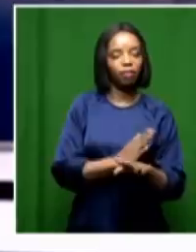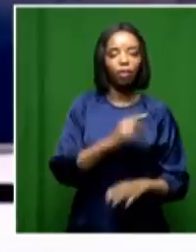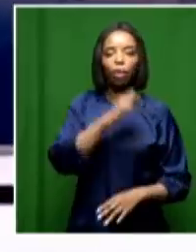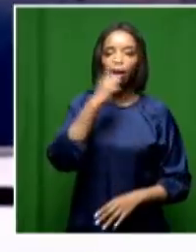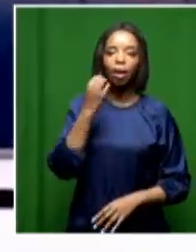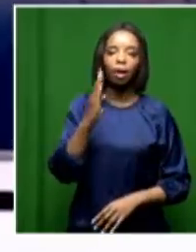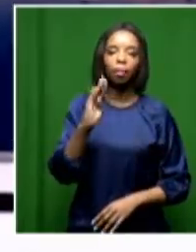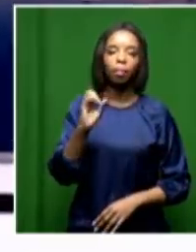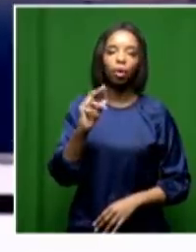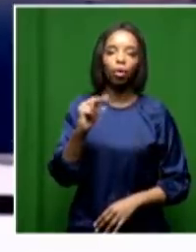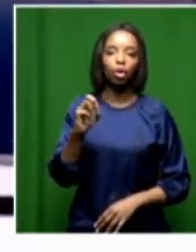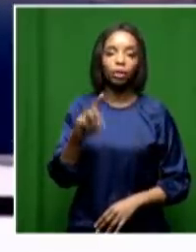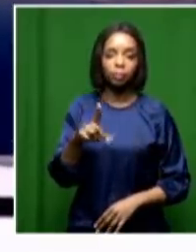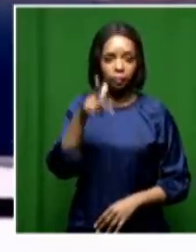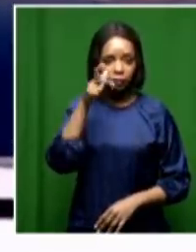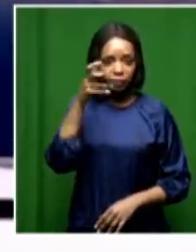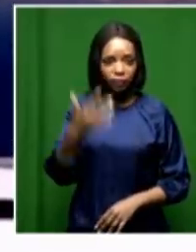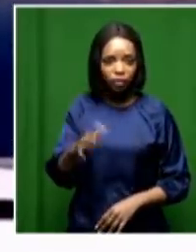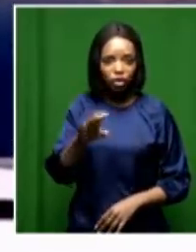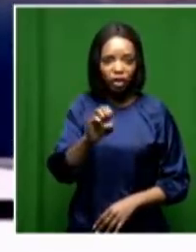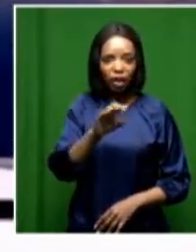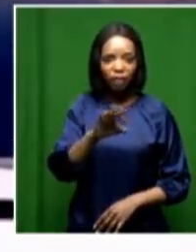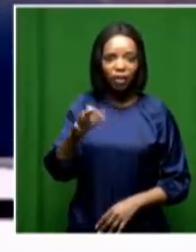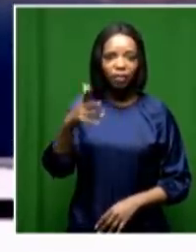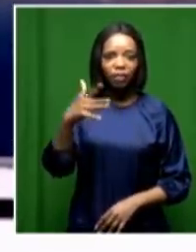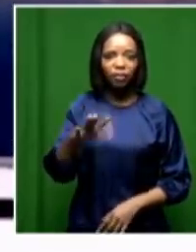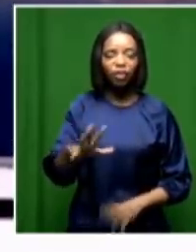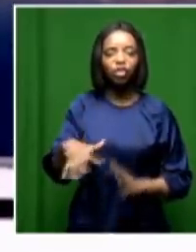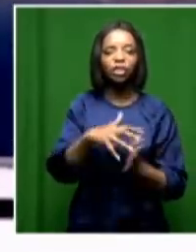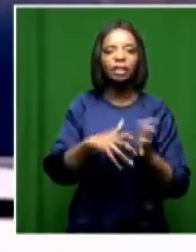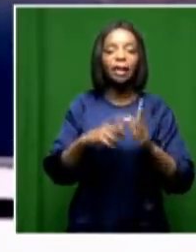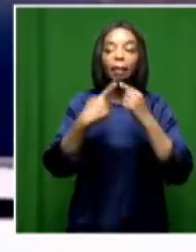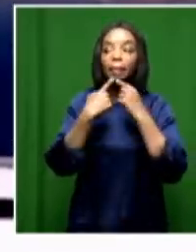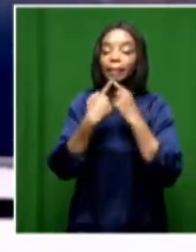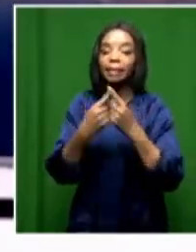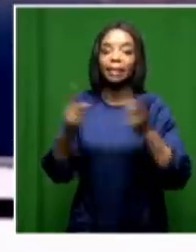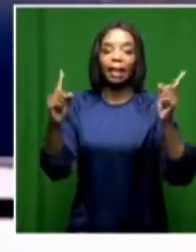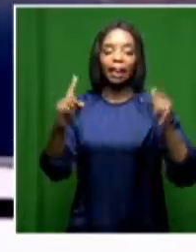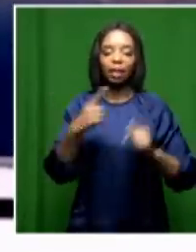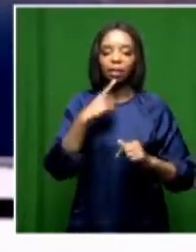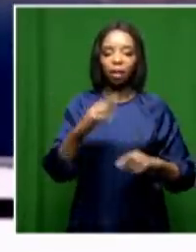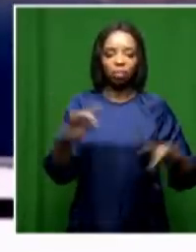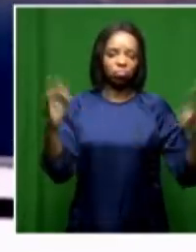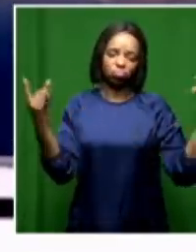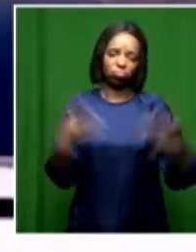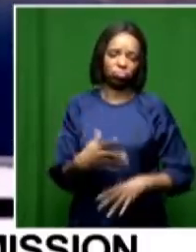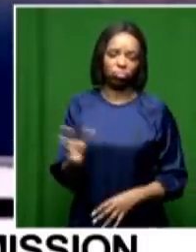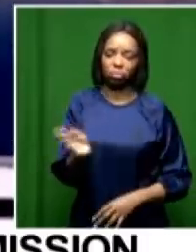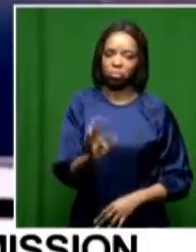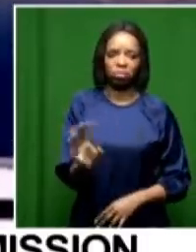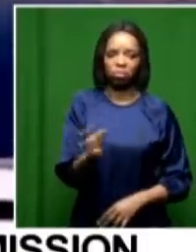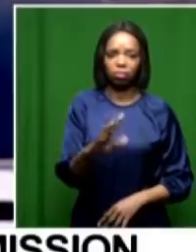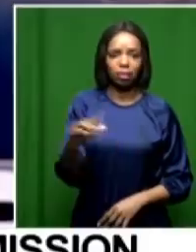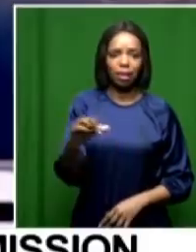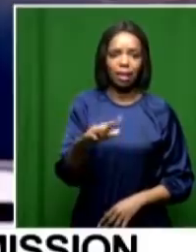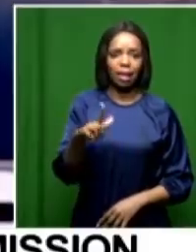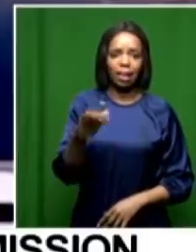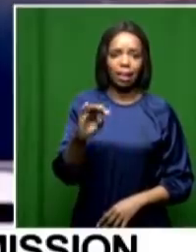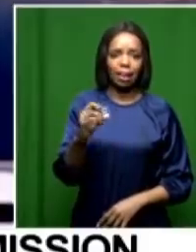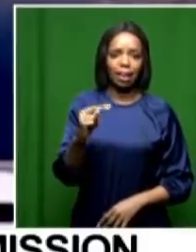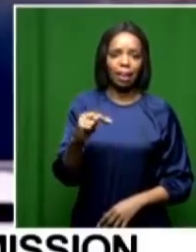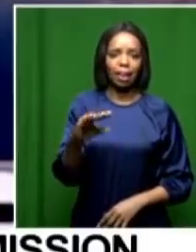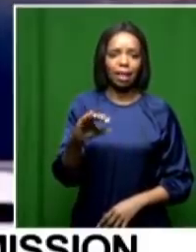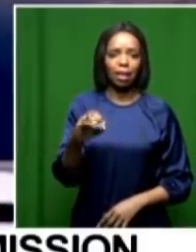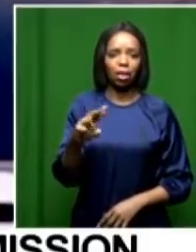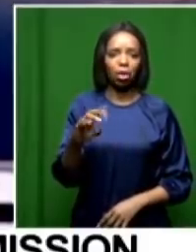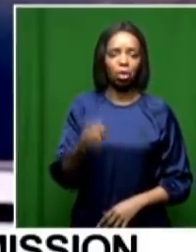the interview. The EFF has released a statement saying that they are not shocked by Glencore's admission of foreign bribery and